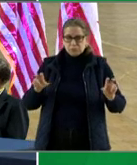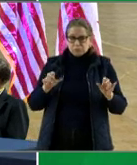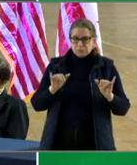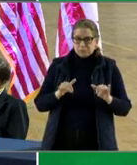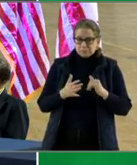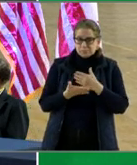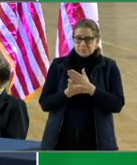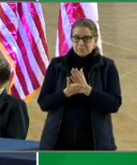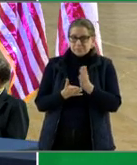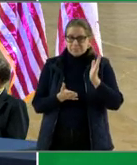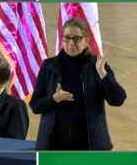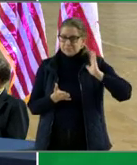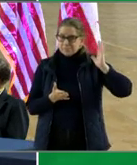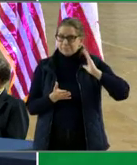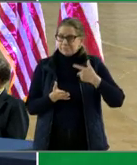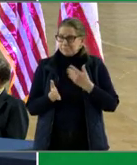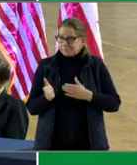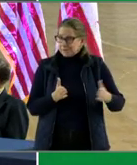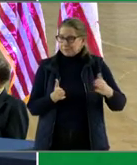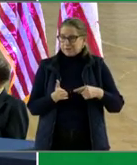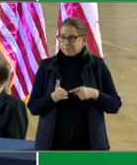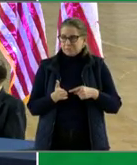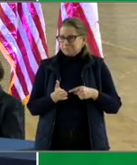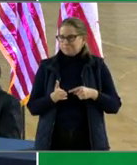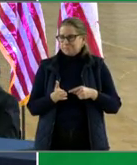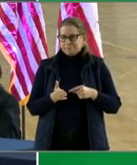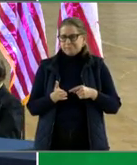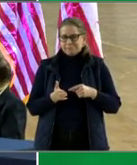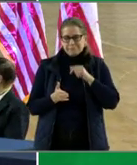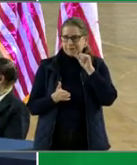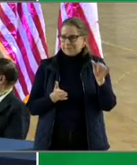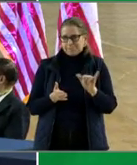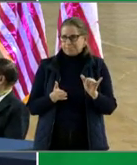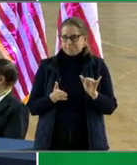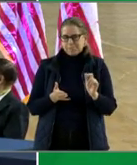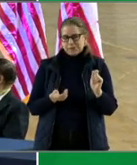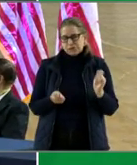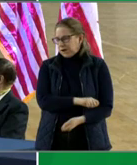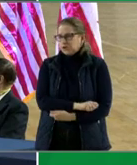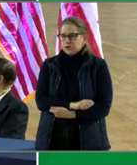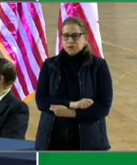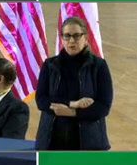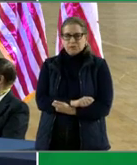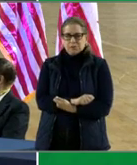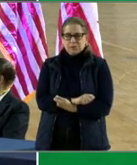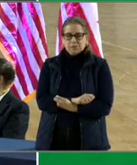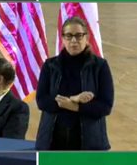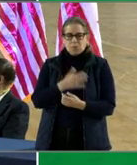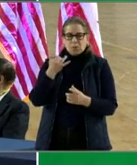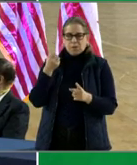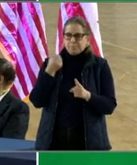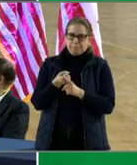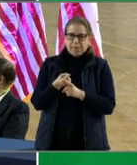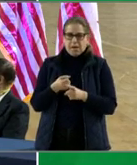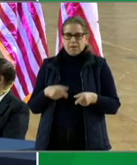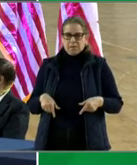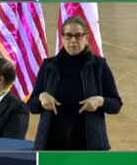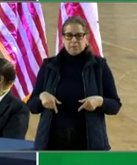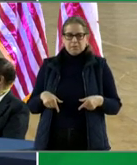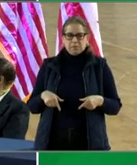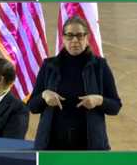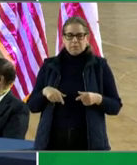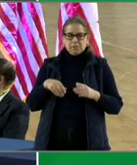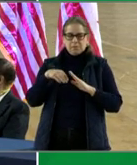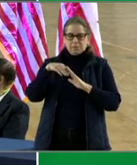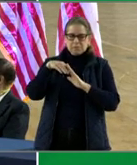few weeks ago? No, it won't be. Because we have been hit very hard with declining revenues.